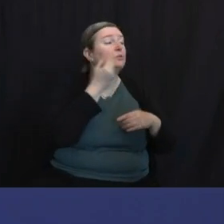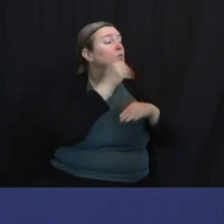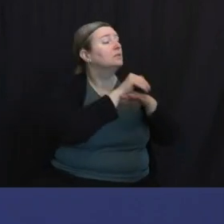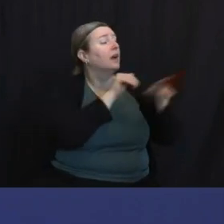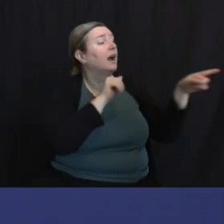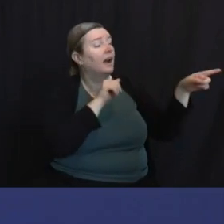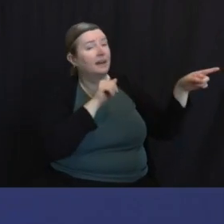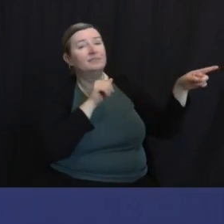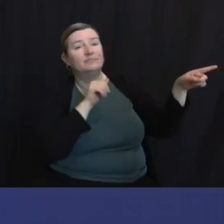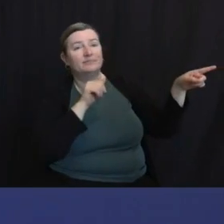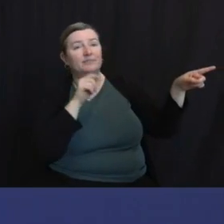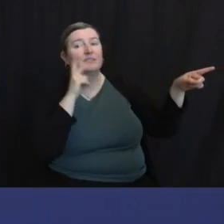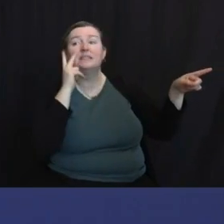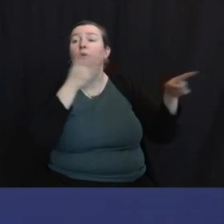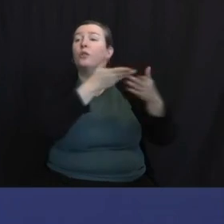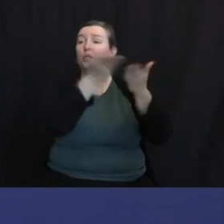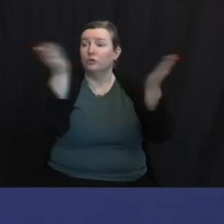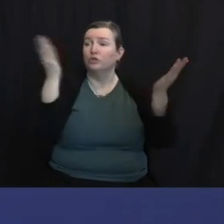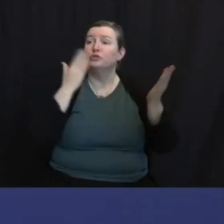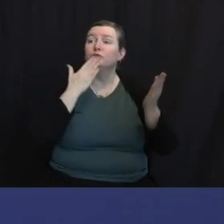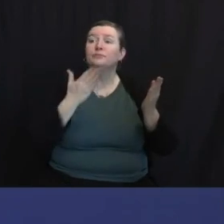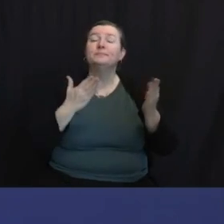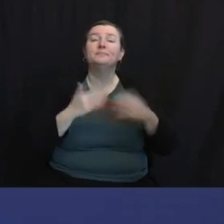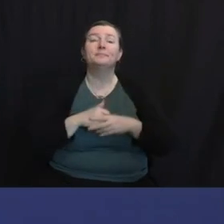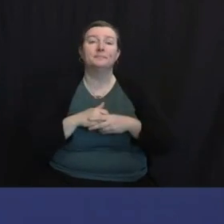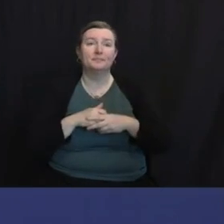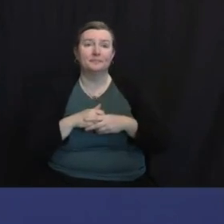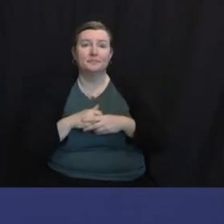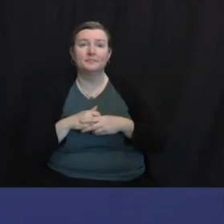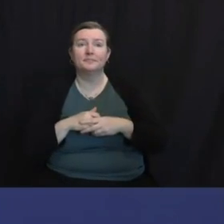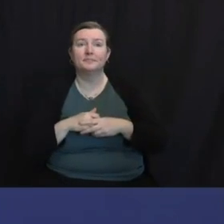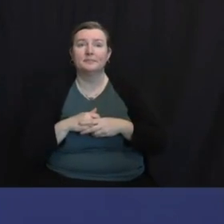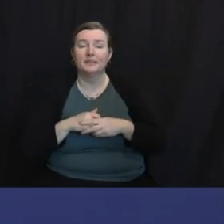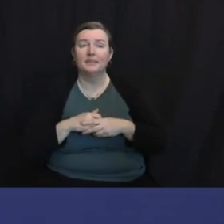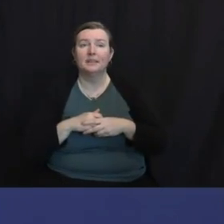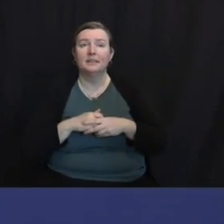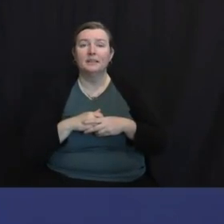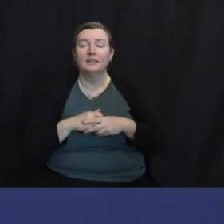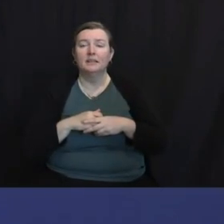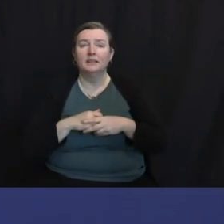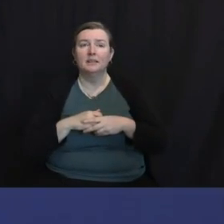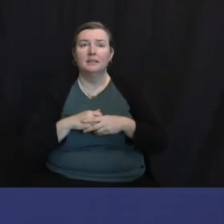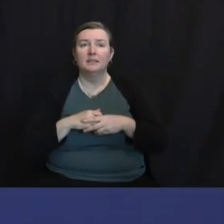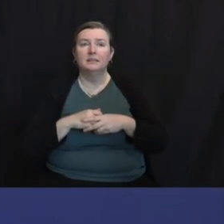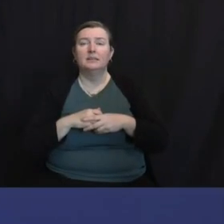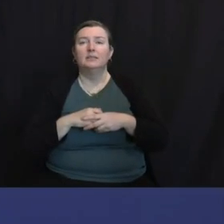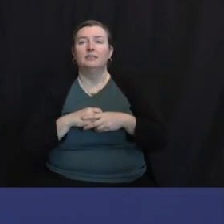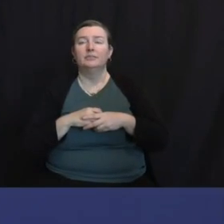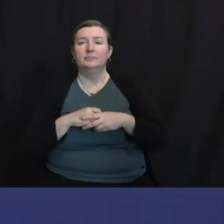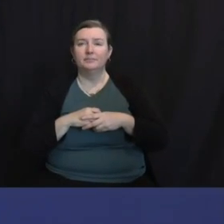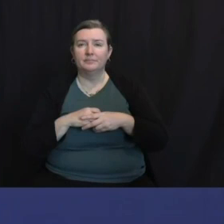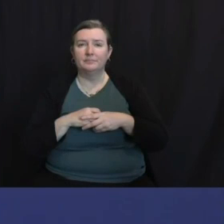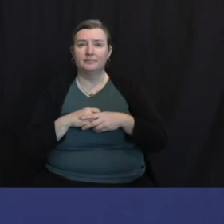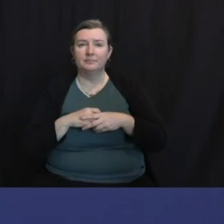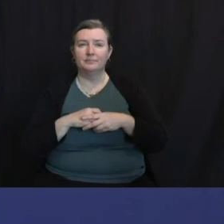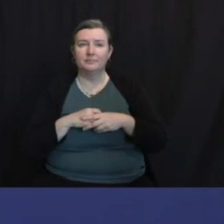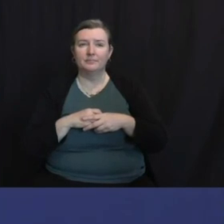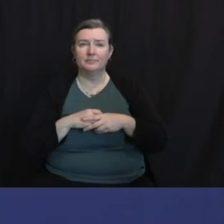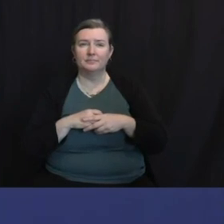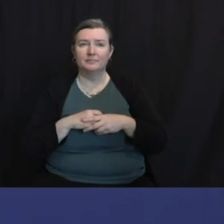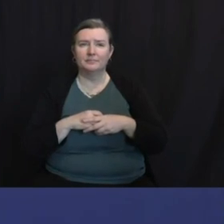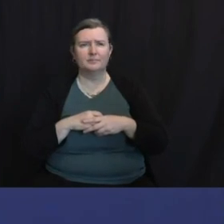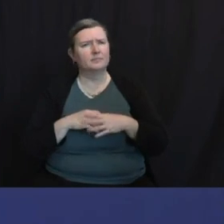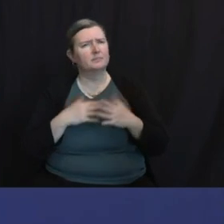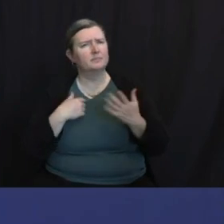Dan, a cast of thousands. Again, so we're in, I think, a couple of